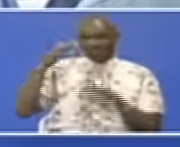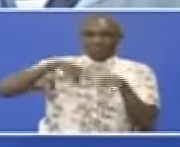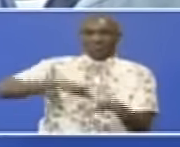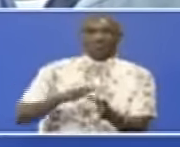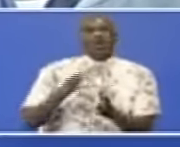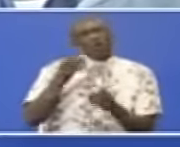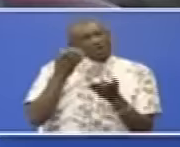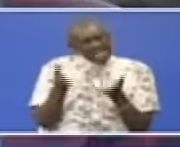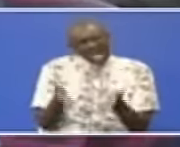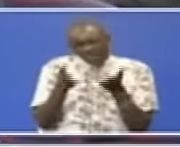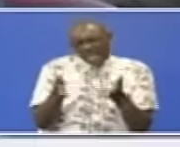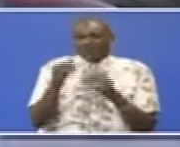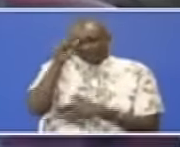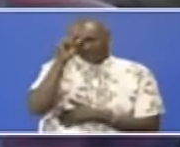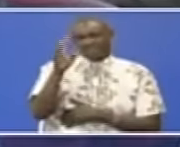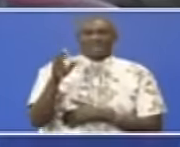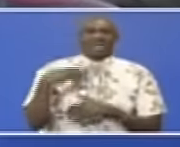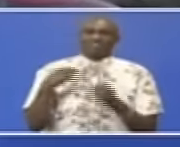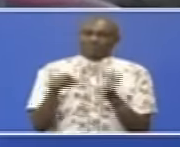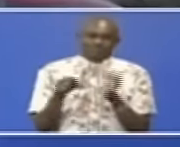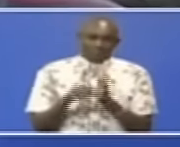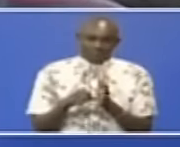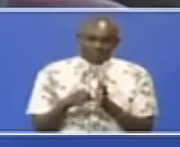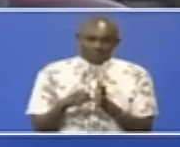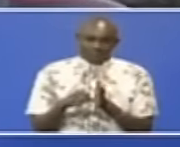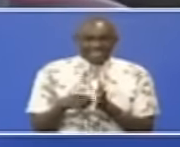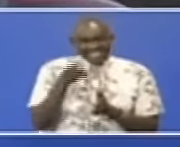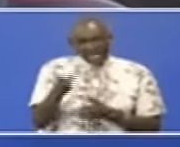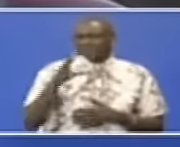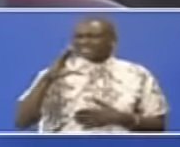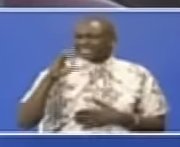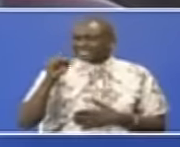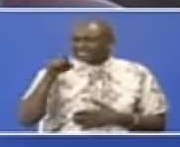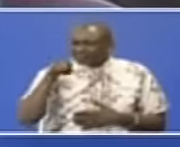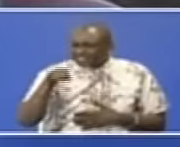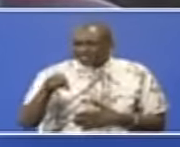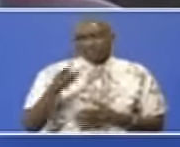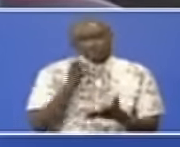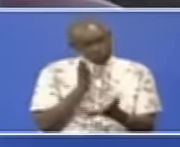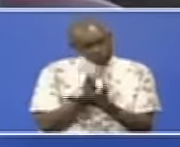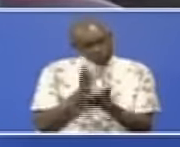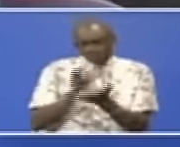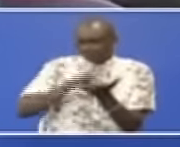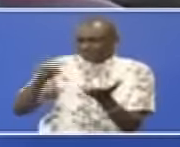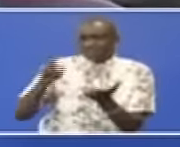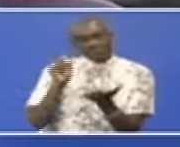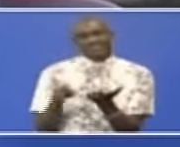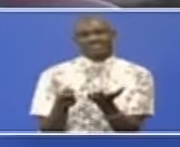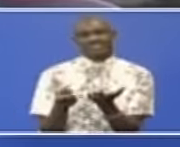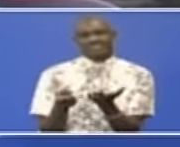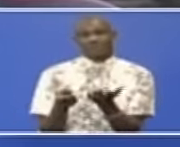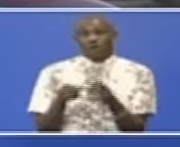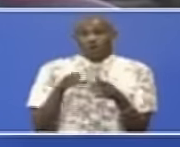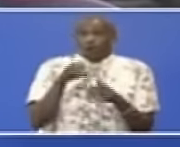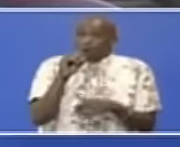yake imezama tayari. Reluctance to make the cabinet secretary step aside